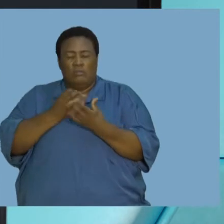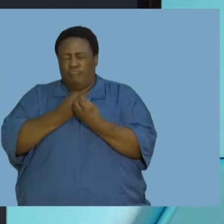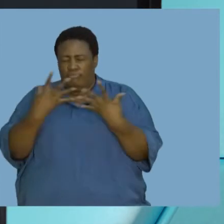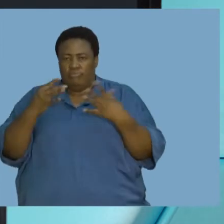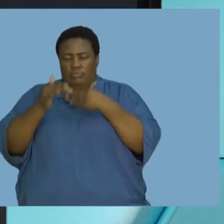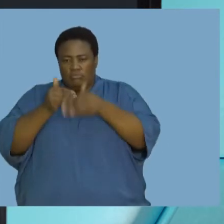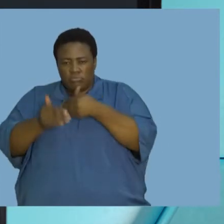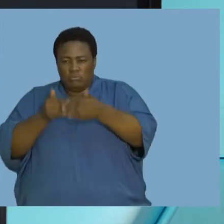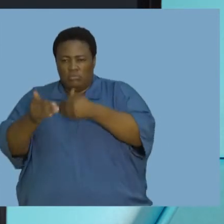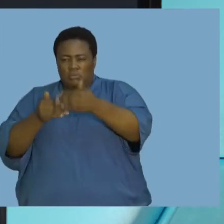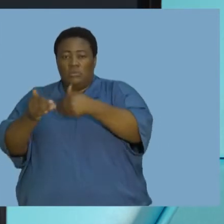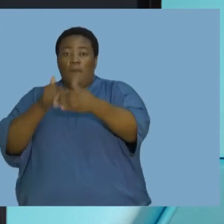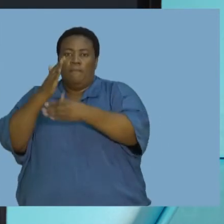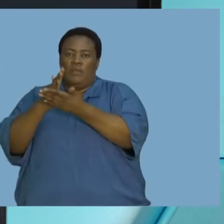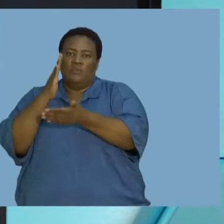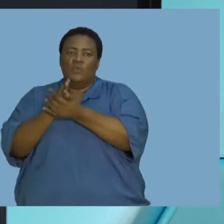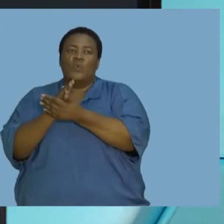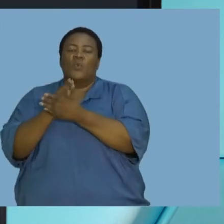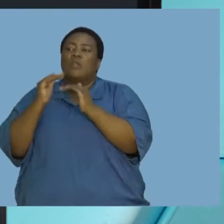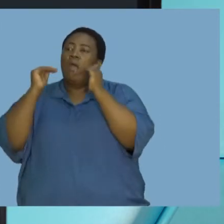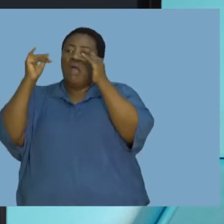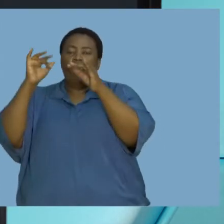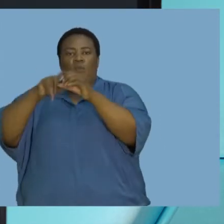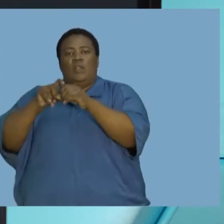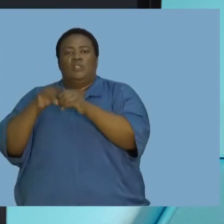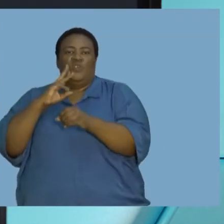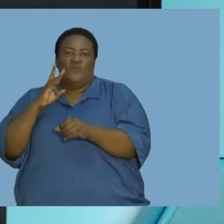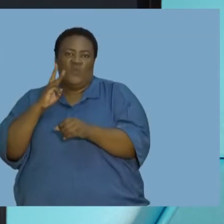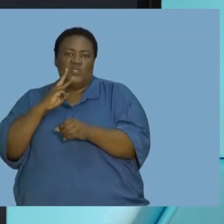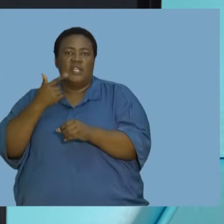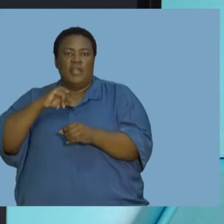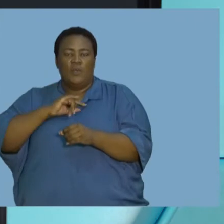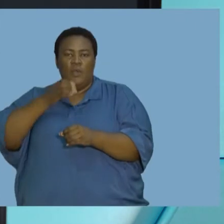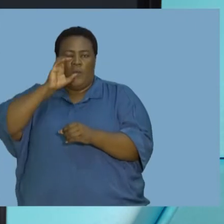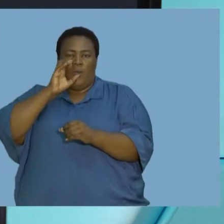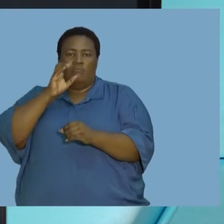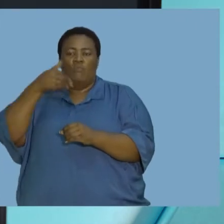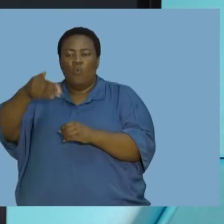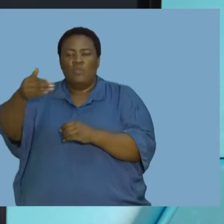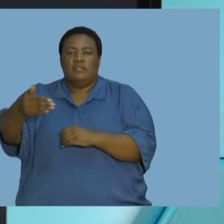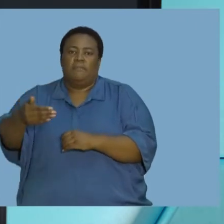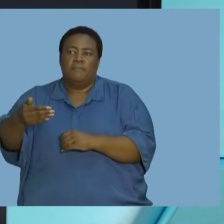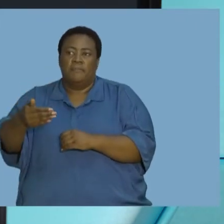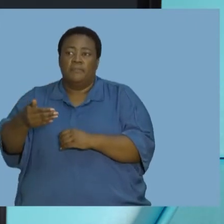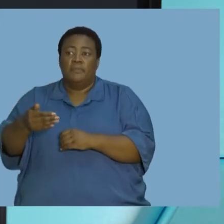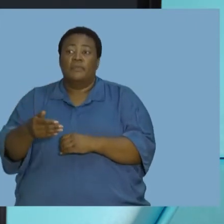through because of various processes that ensure a high quality of water that we have and be able to consume